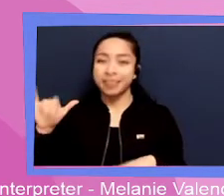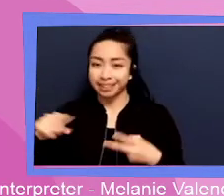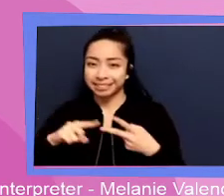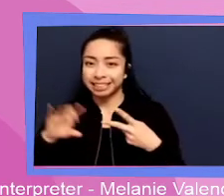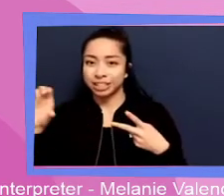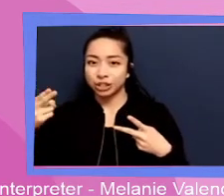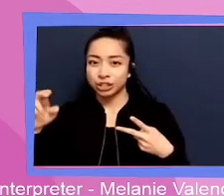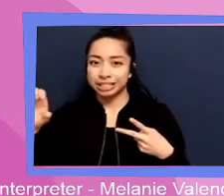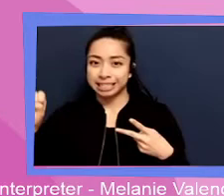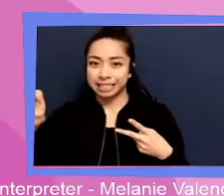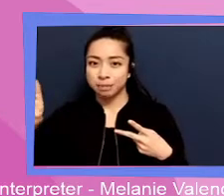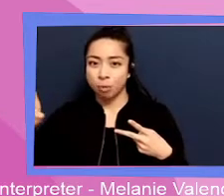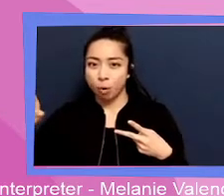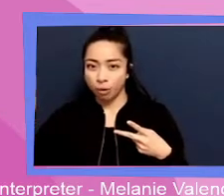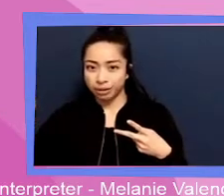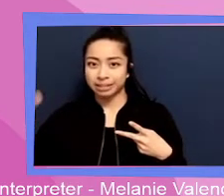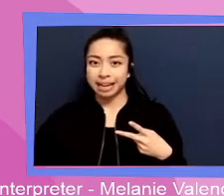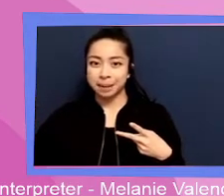worry, you did win.